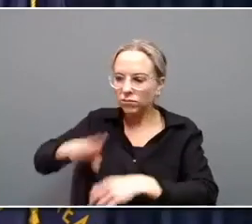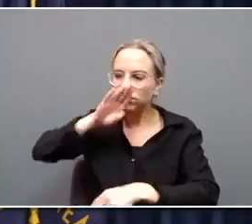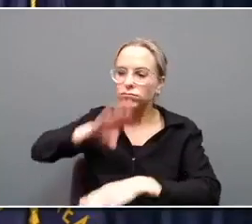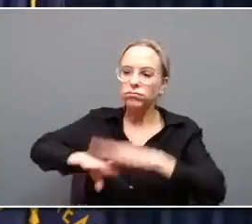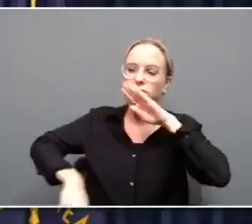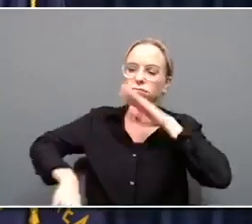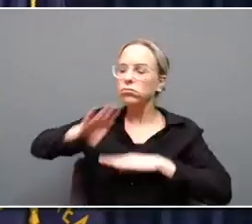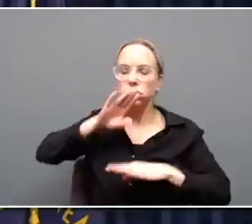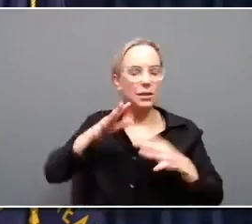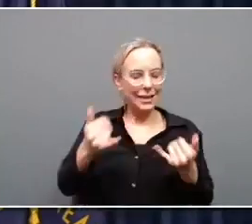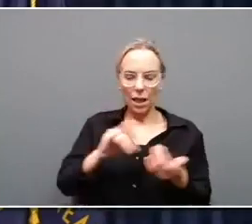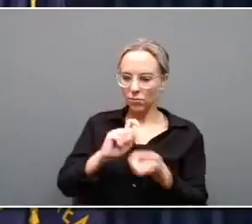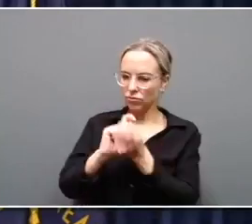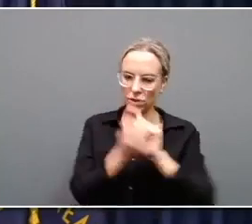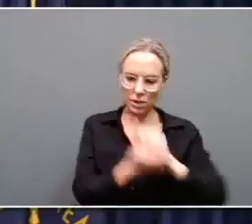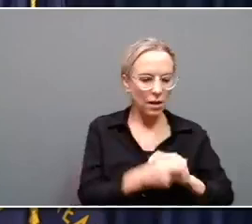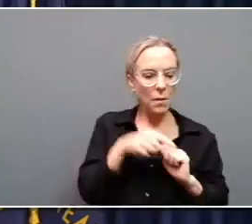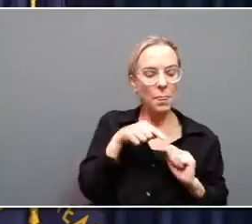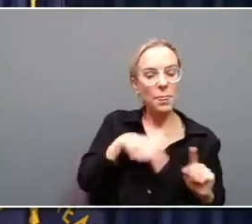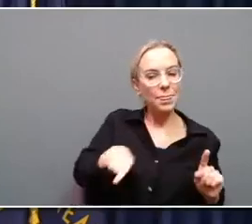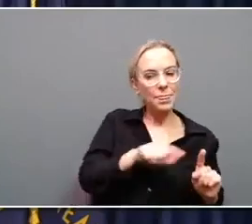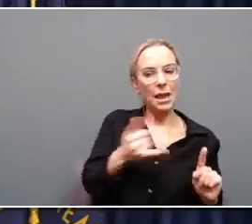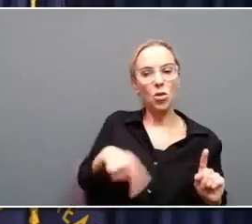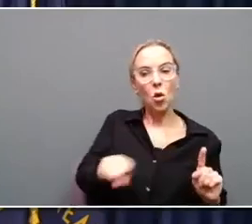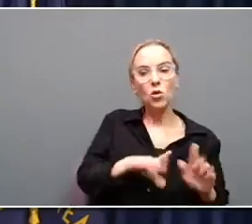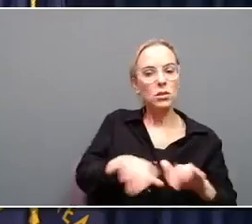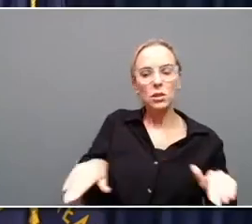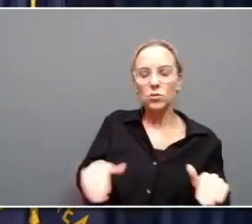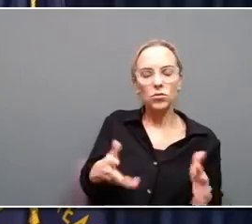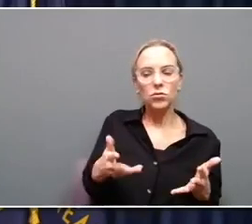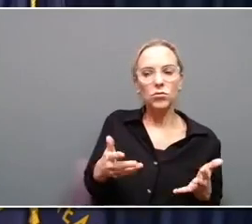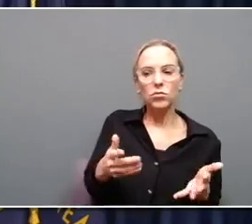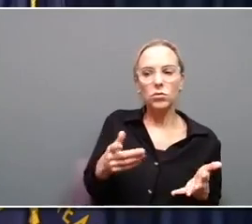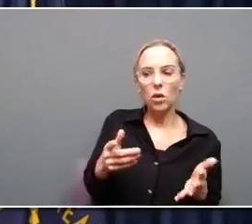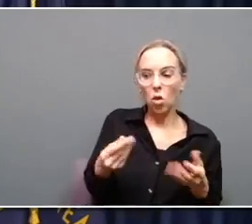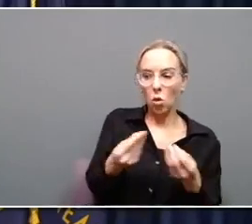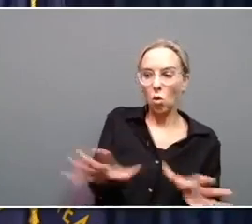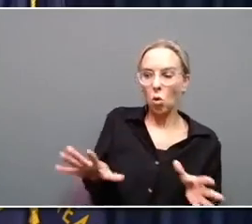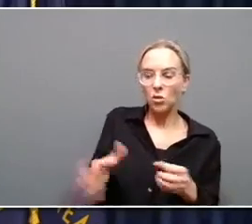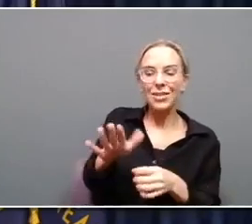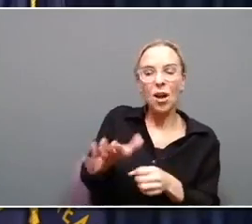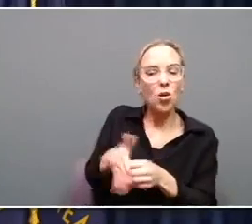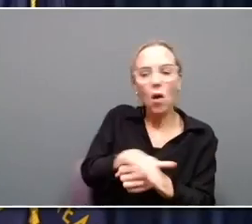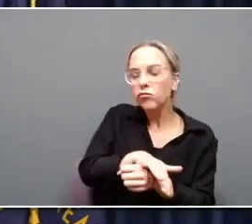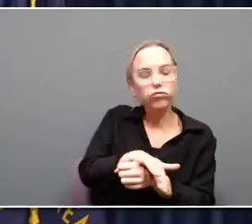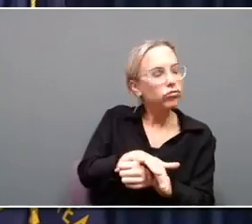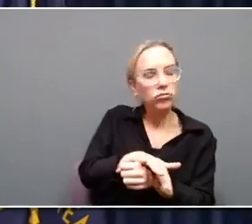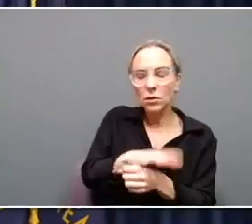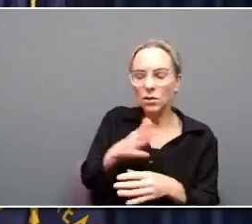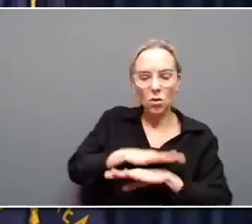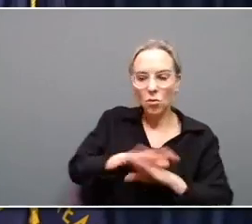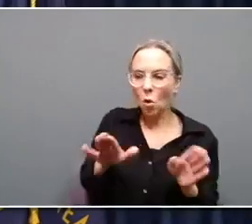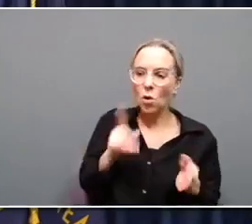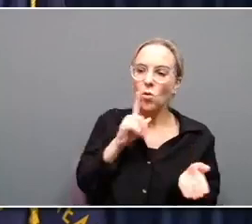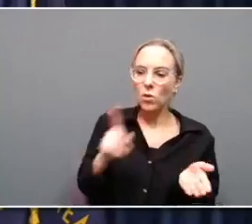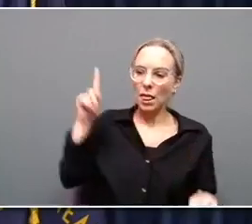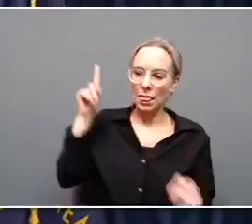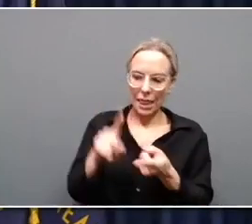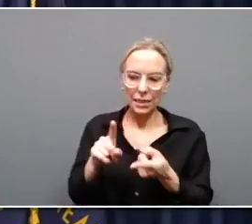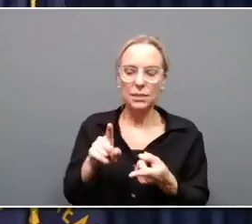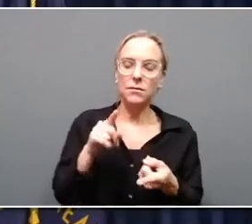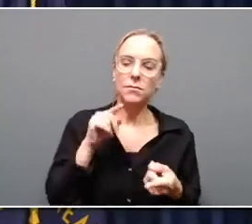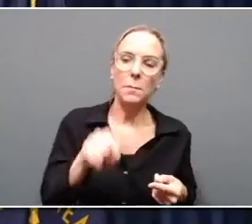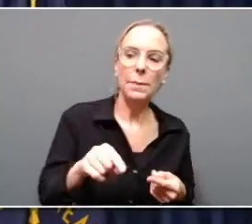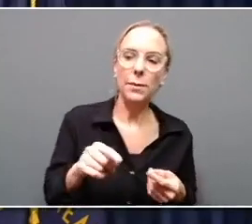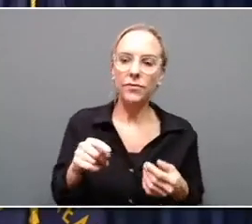of all, our children aren't going to lose coverage. And second, it lessens the overall population that we're dealing